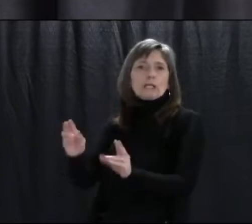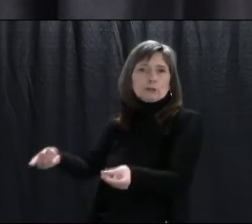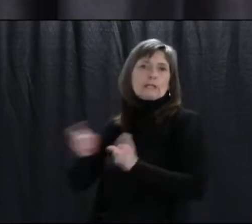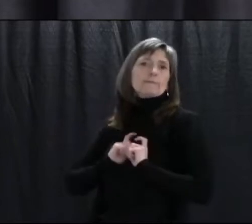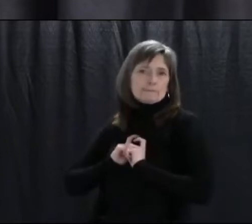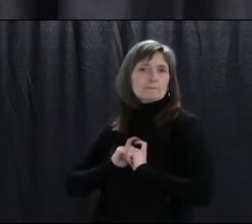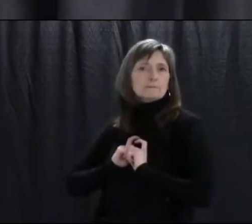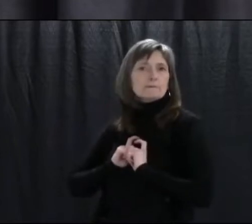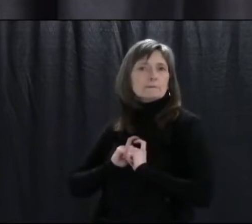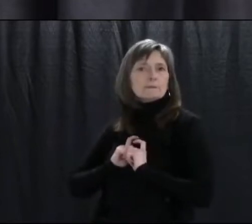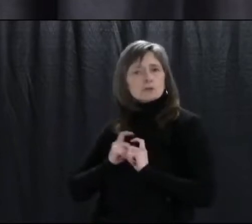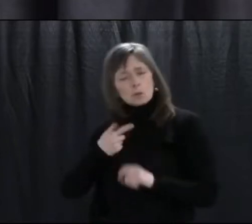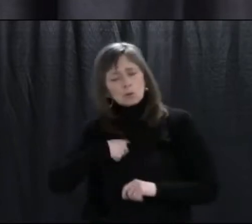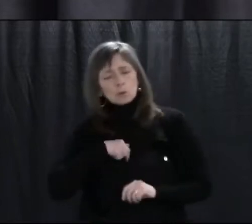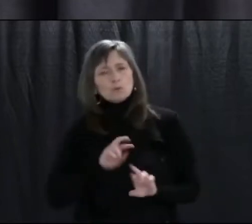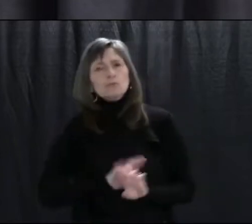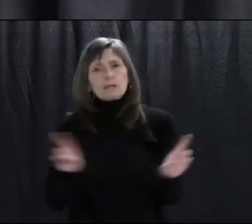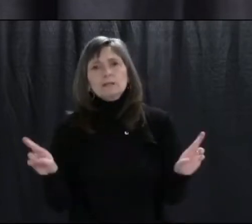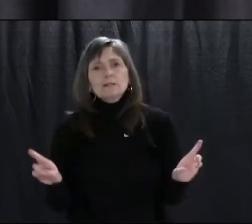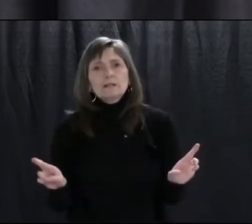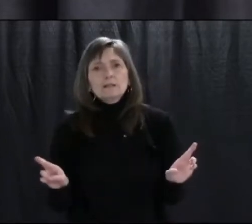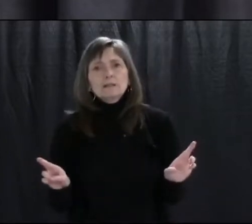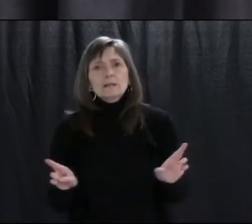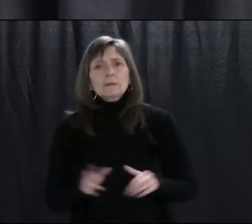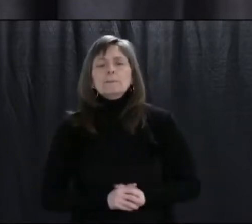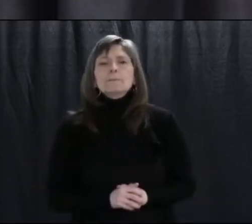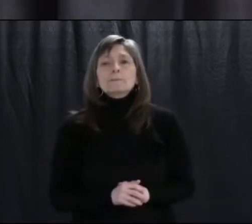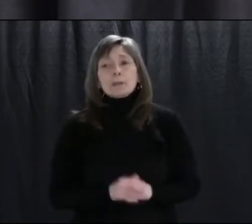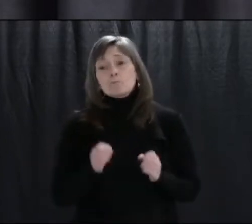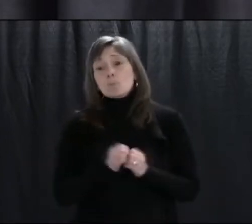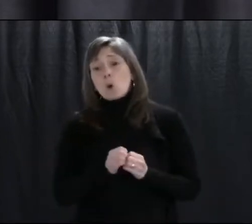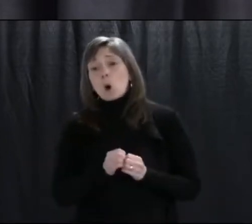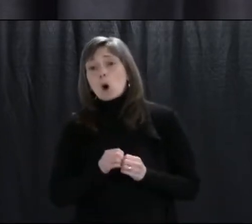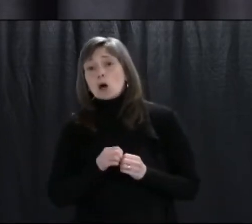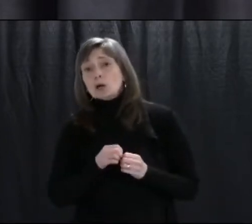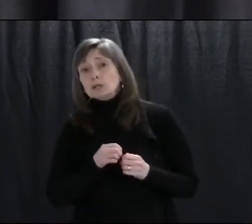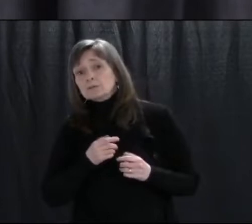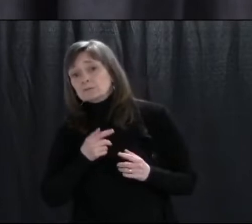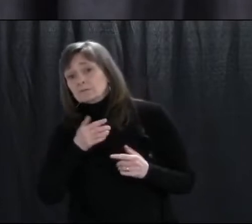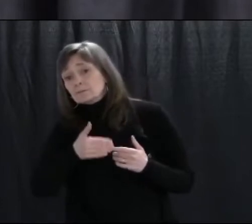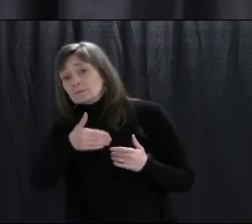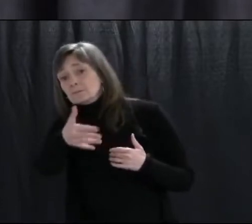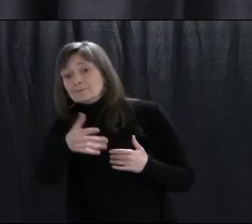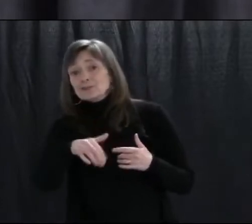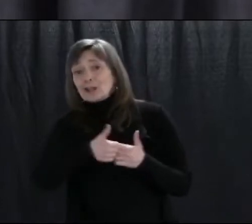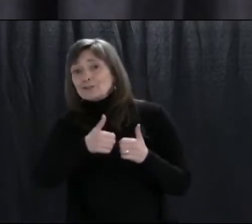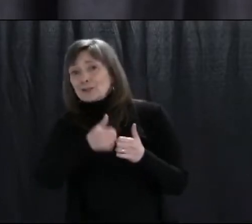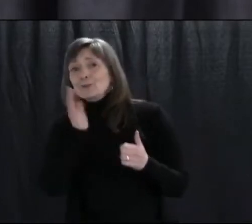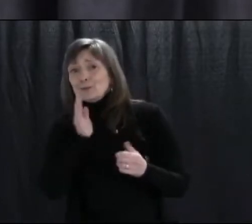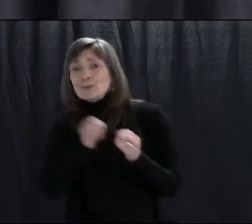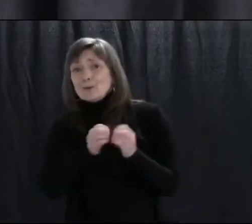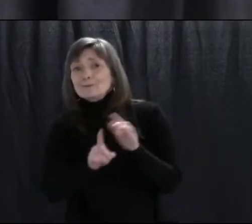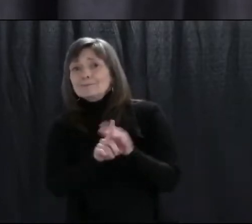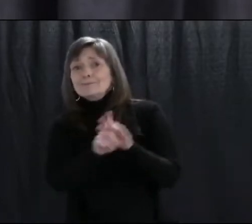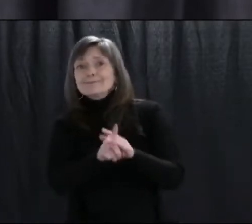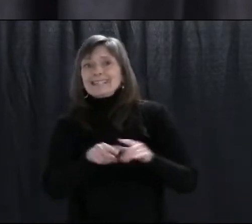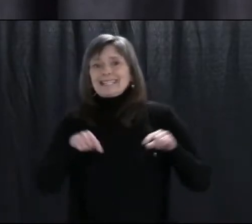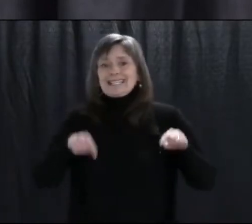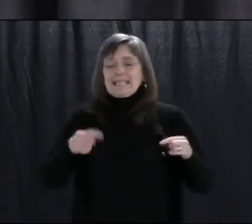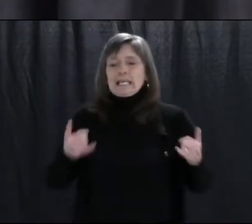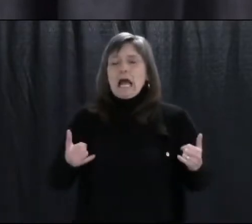some of these challenges up front. There will be more challenges to come. As everyone here has said, this is the beginning.